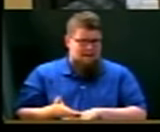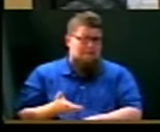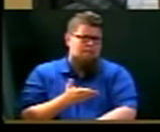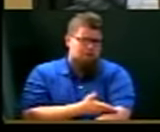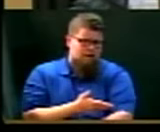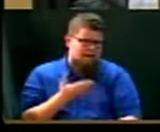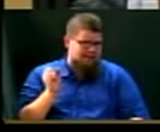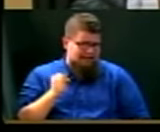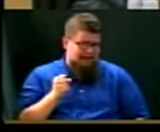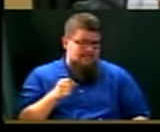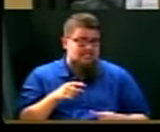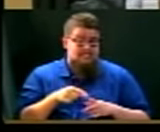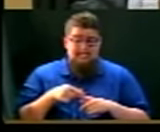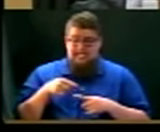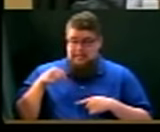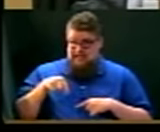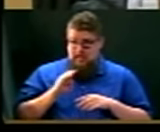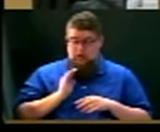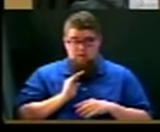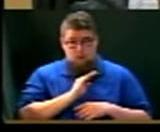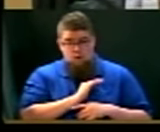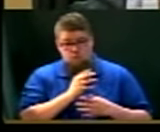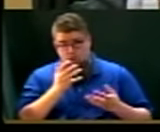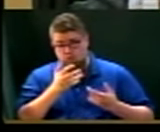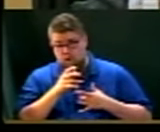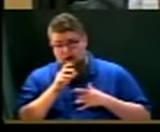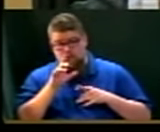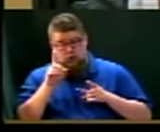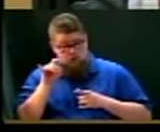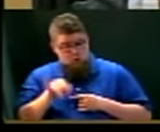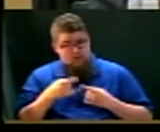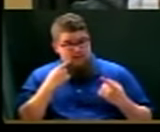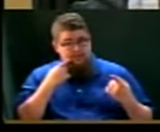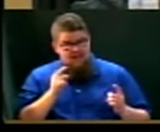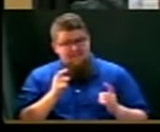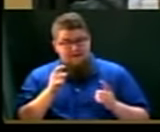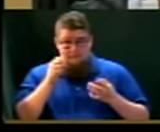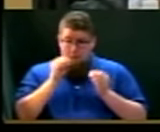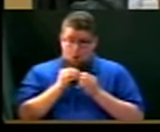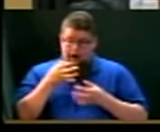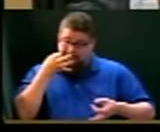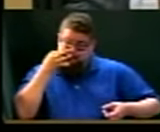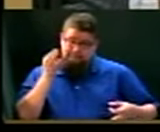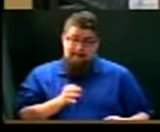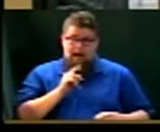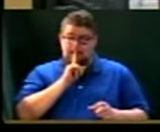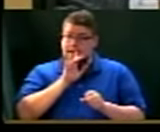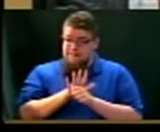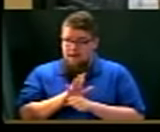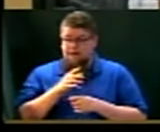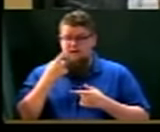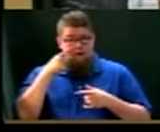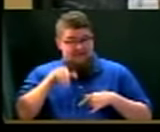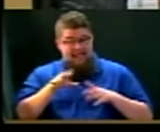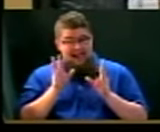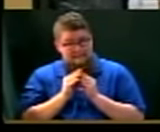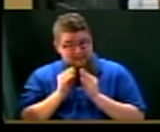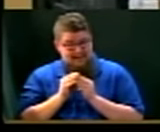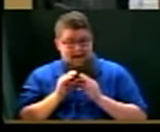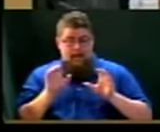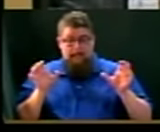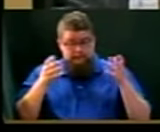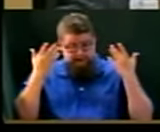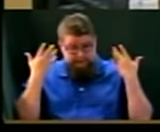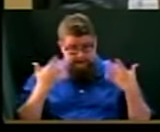Do I feel like this board, if we want to do this, we need to make more of a commitment to have the meeting and get this done and